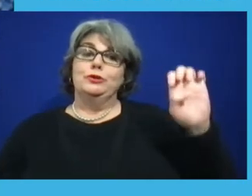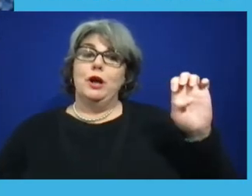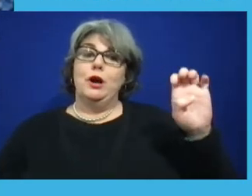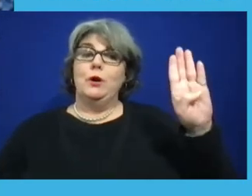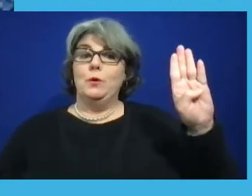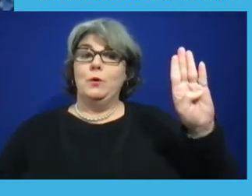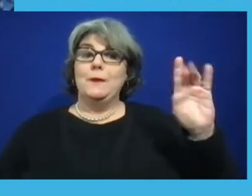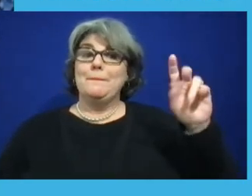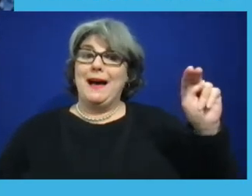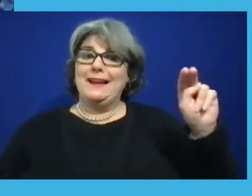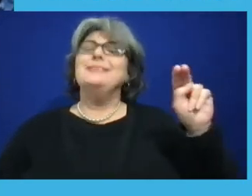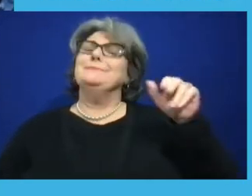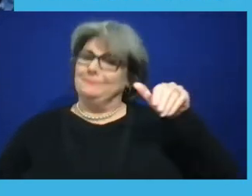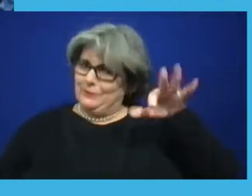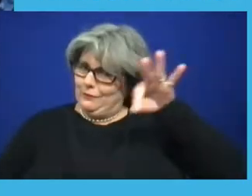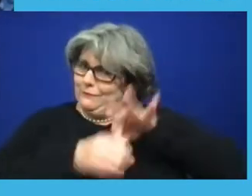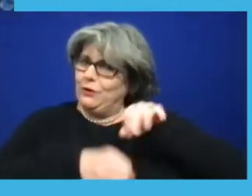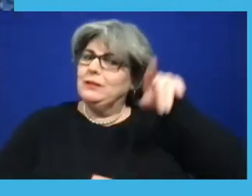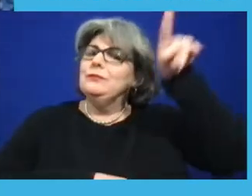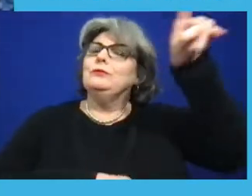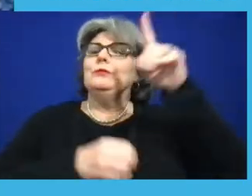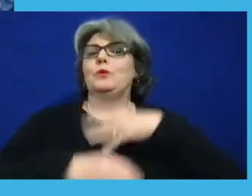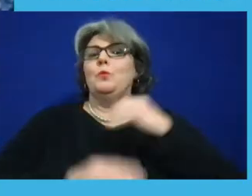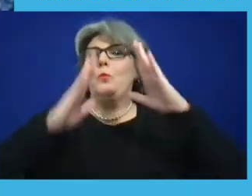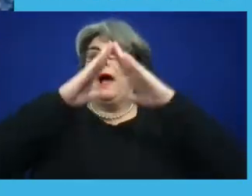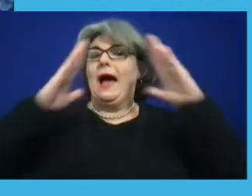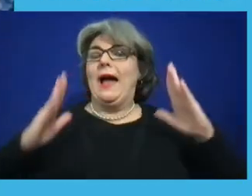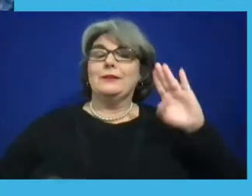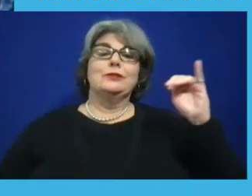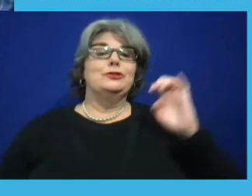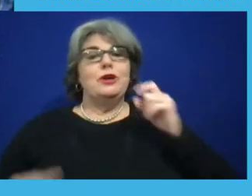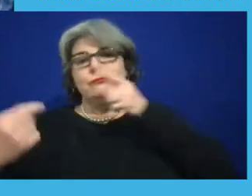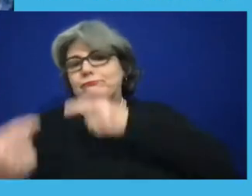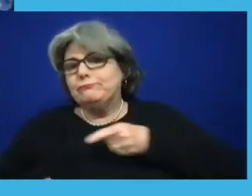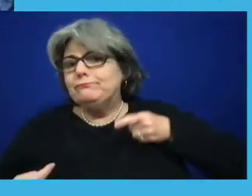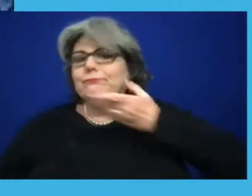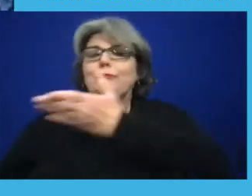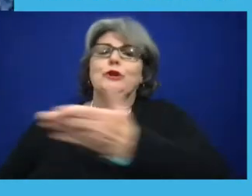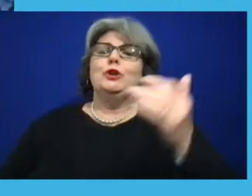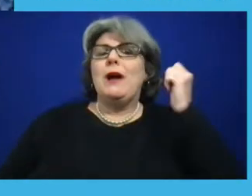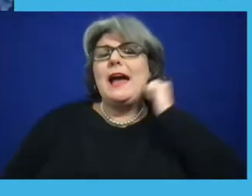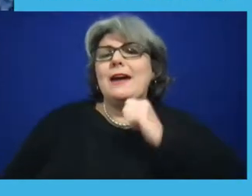And that's what you did 2 years ago when you sent Joe Biden to the White House.